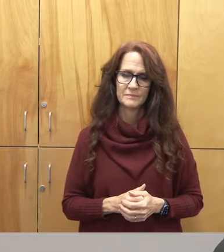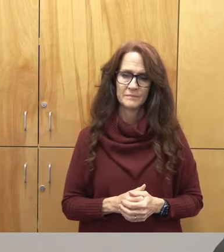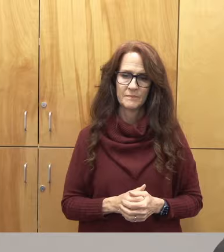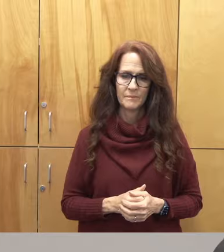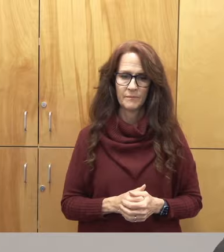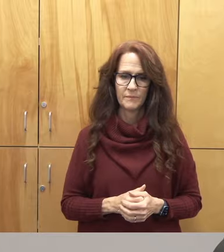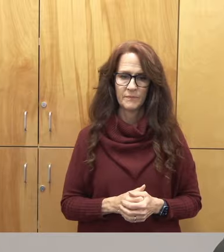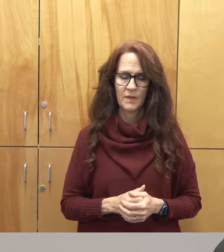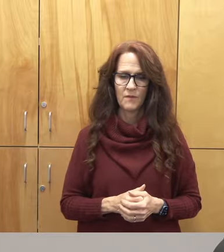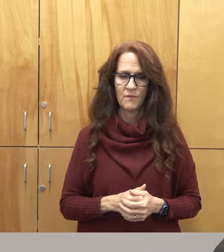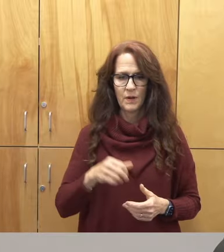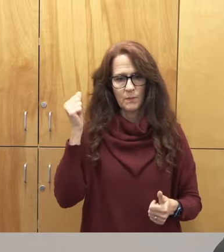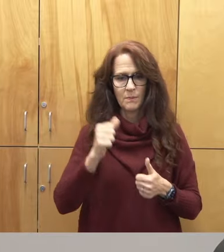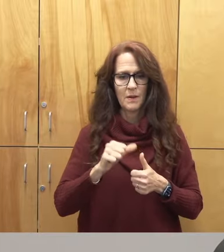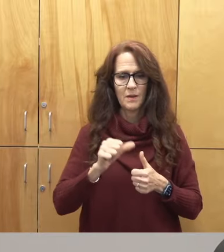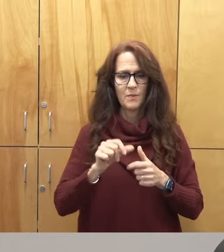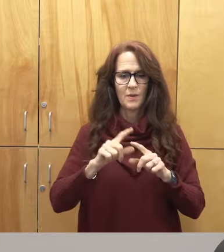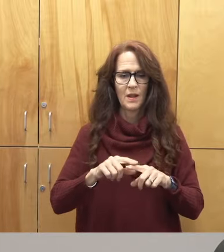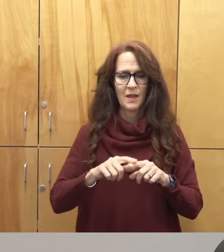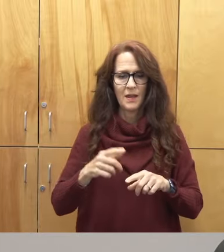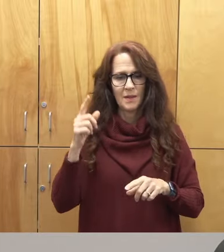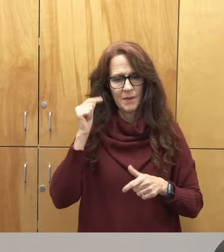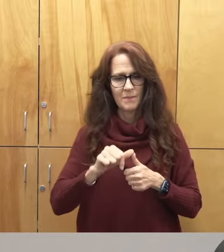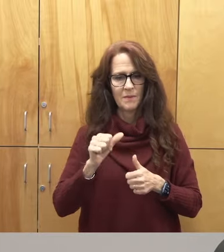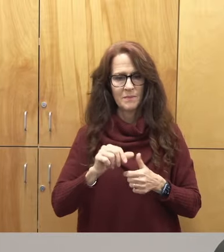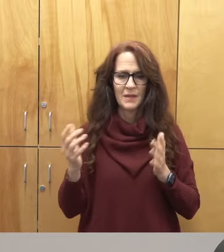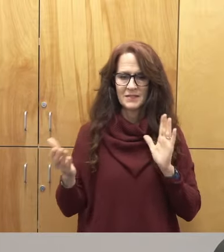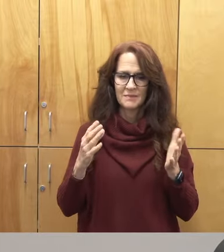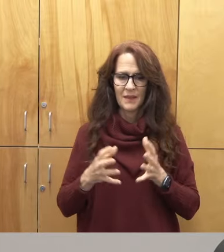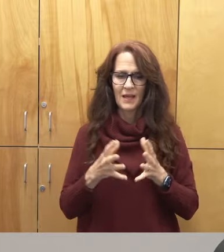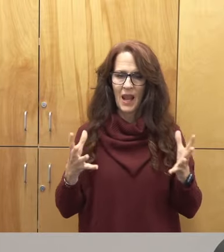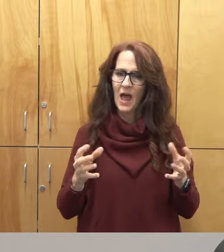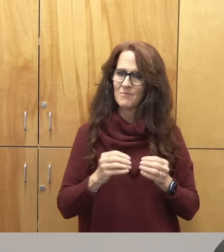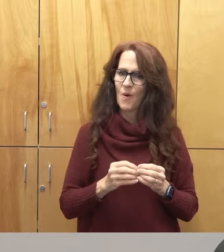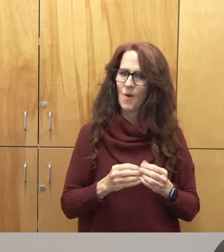my memory, which I don't think we should rely on that, but it just seemed like a lot.